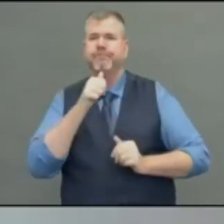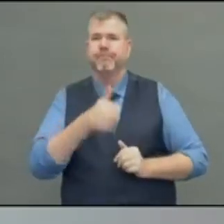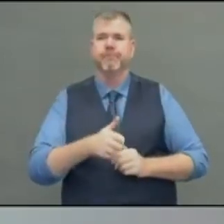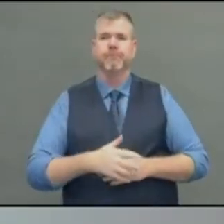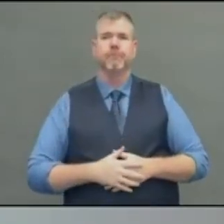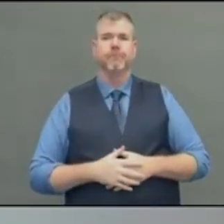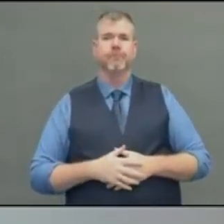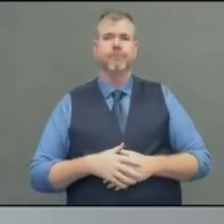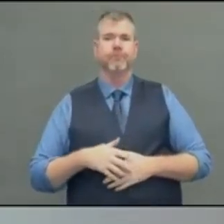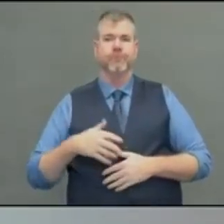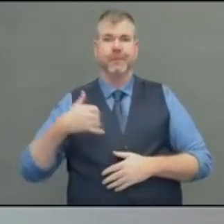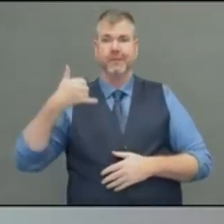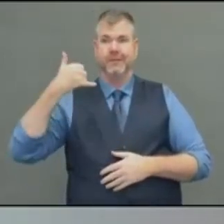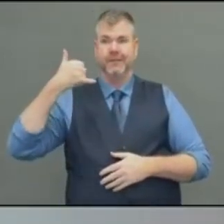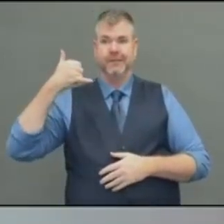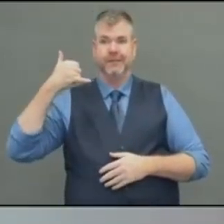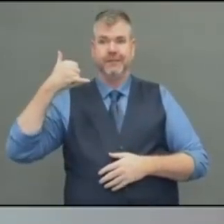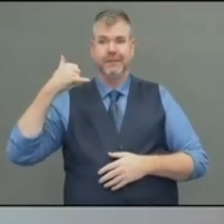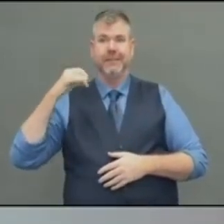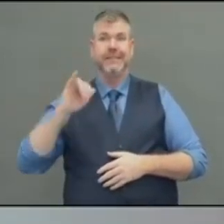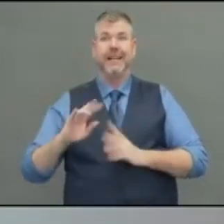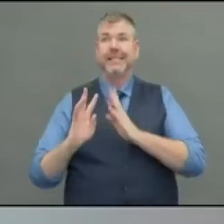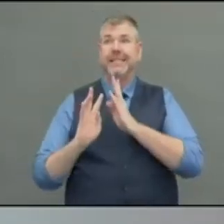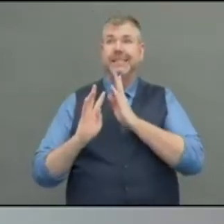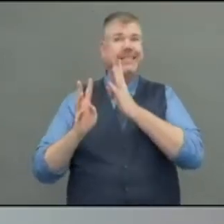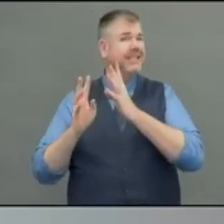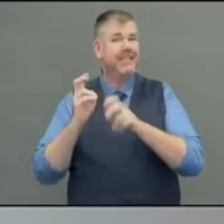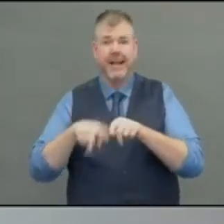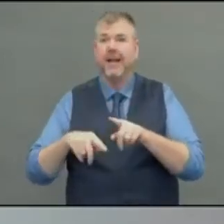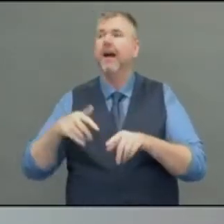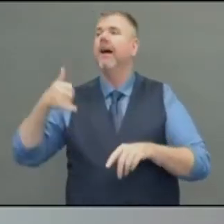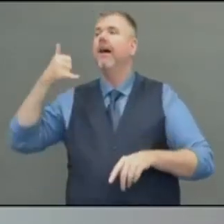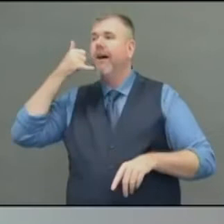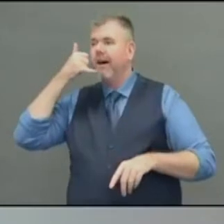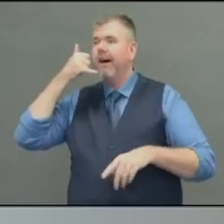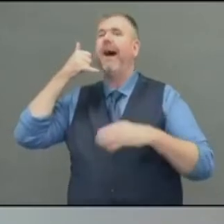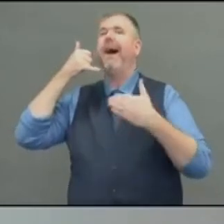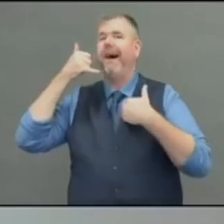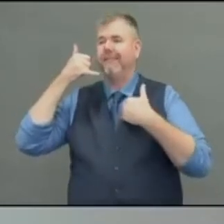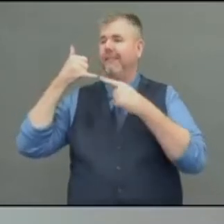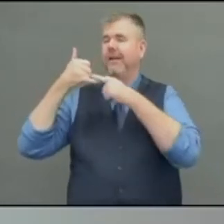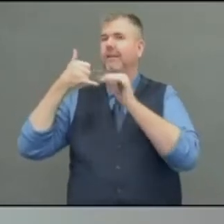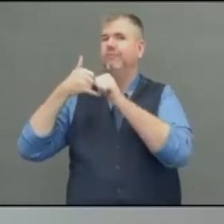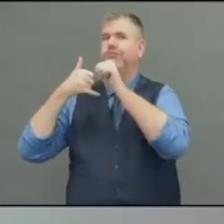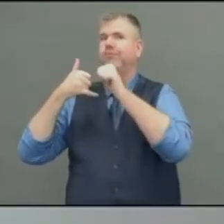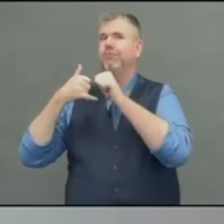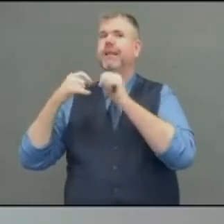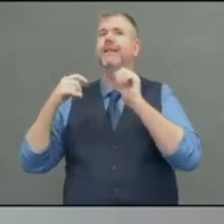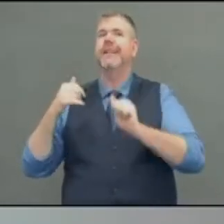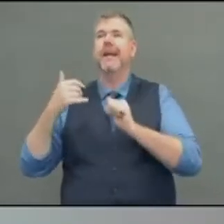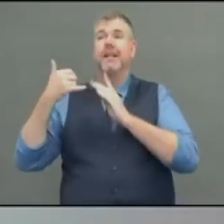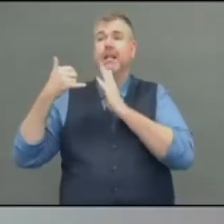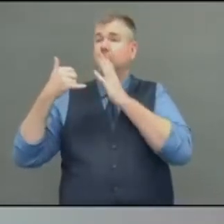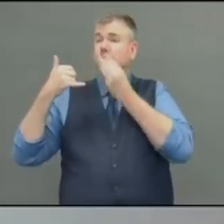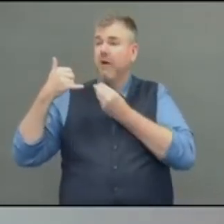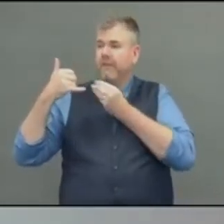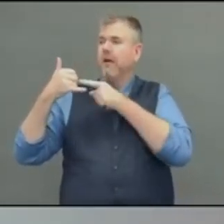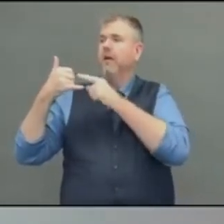provide. And then some of our cordless phones will also, with the push of a button, will make your voice